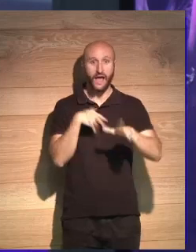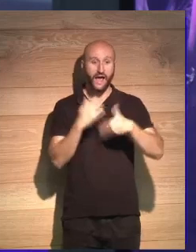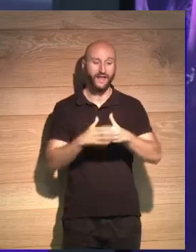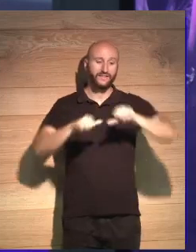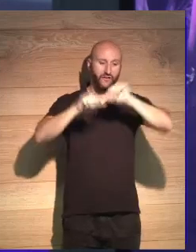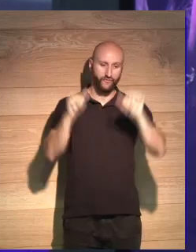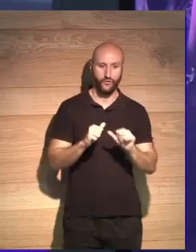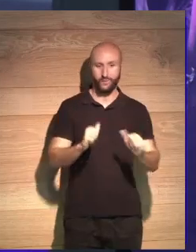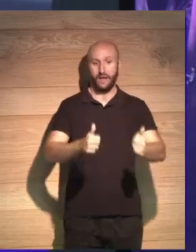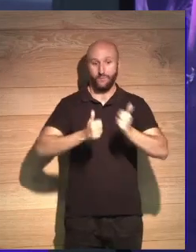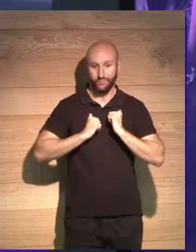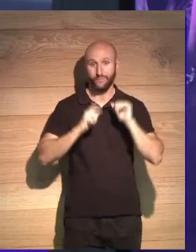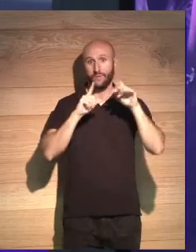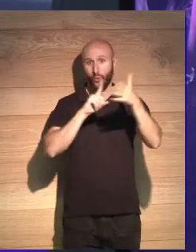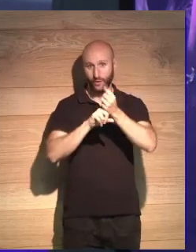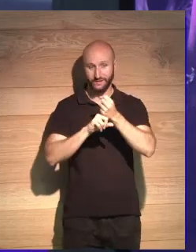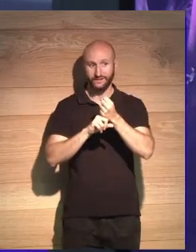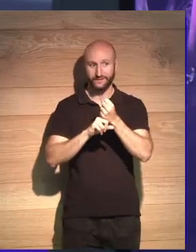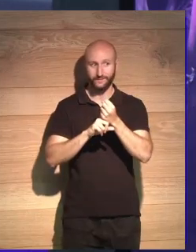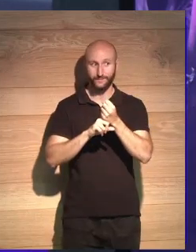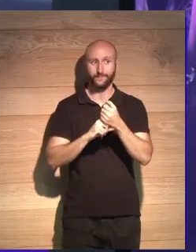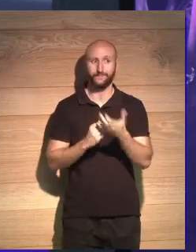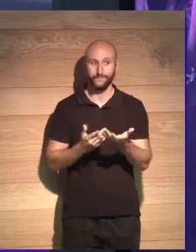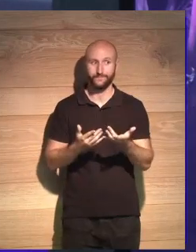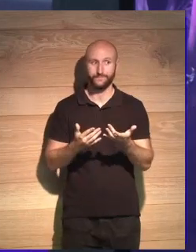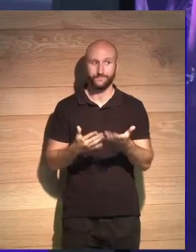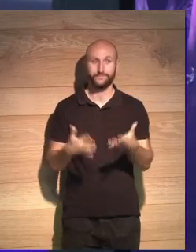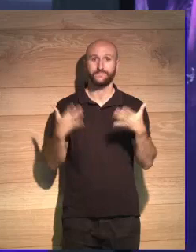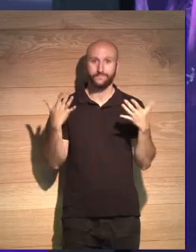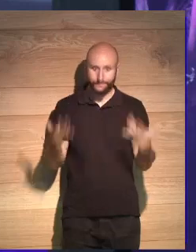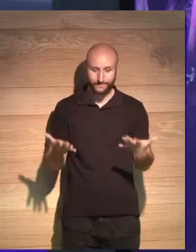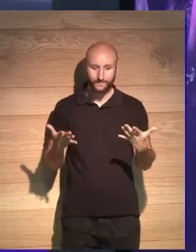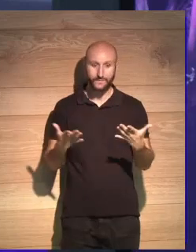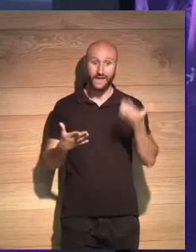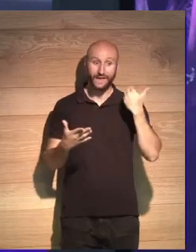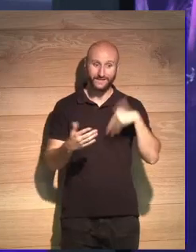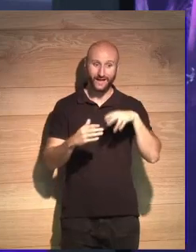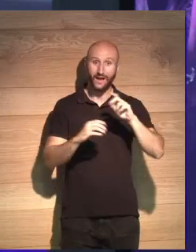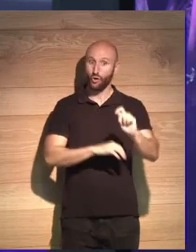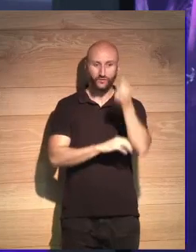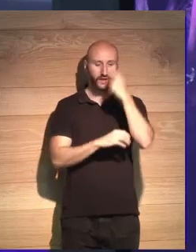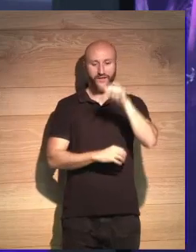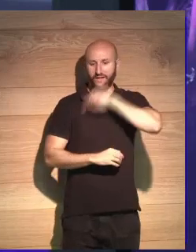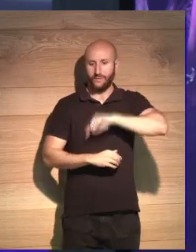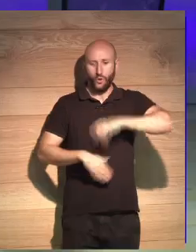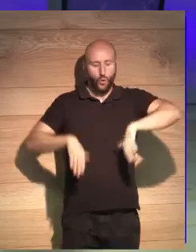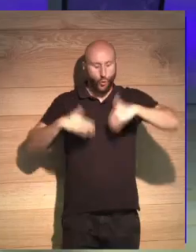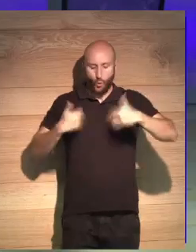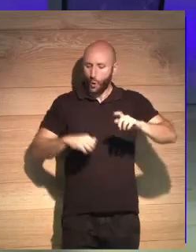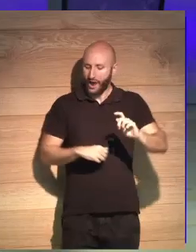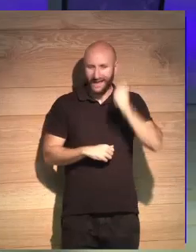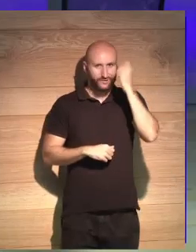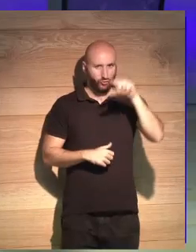you find a way, and then the very moment when you overcome it, the feeling